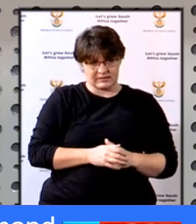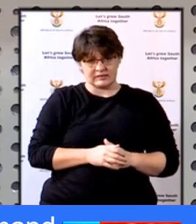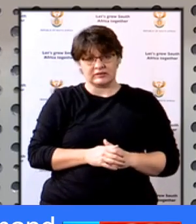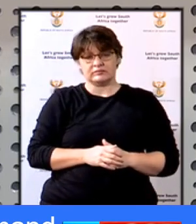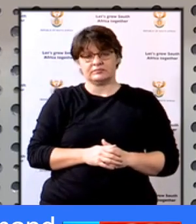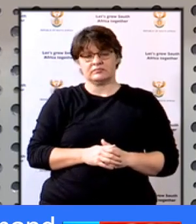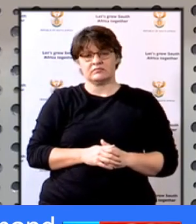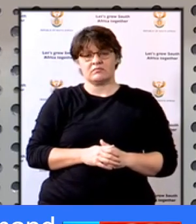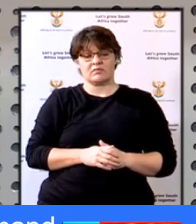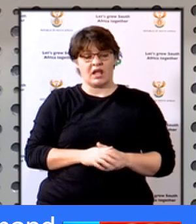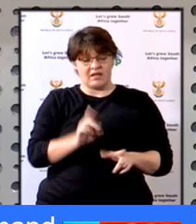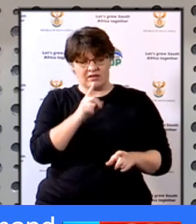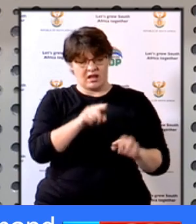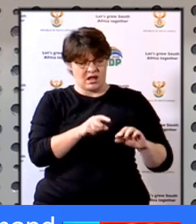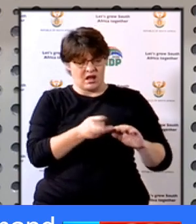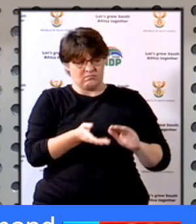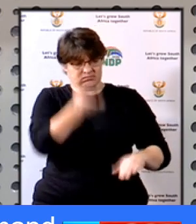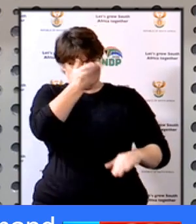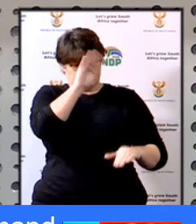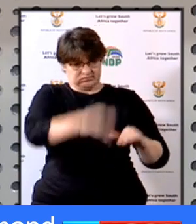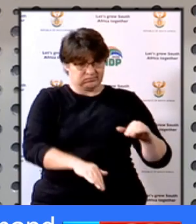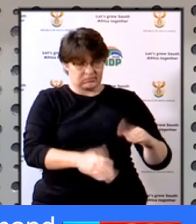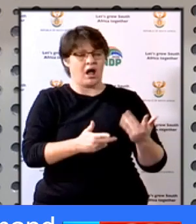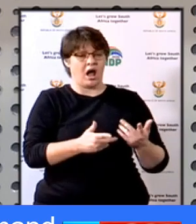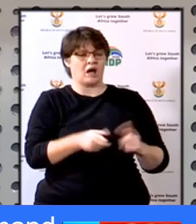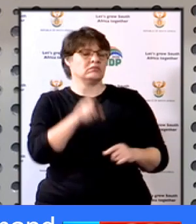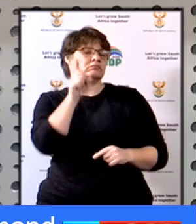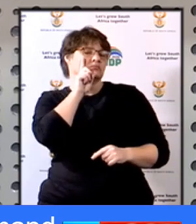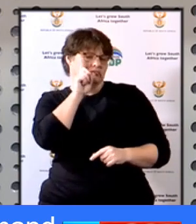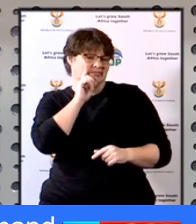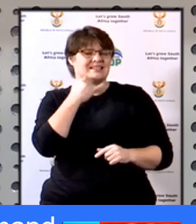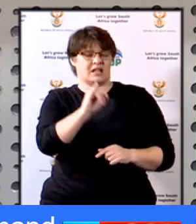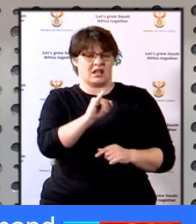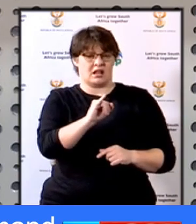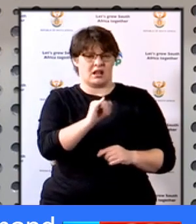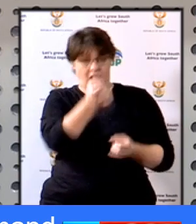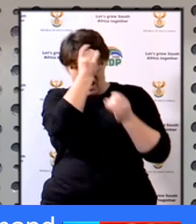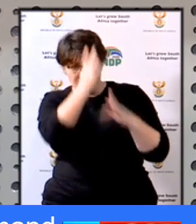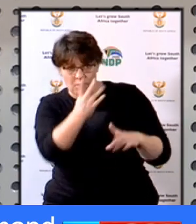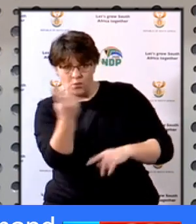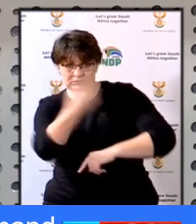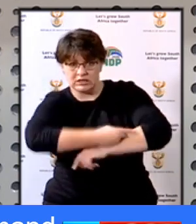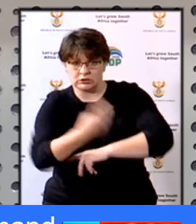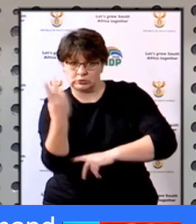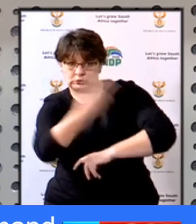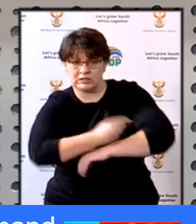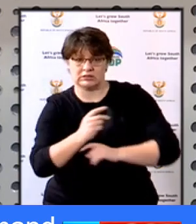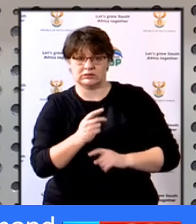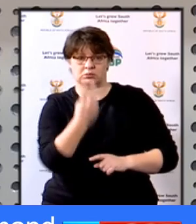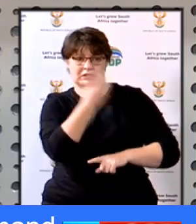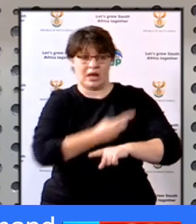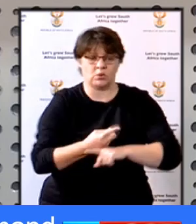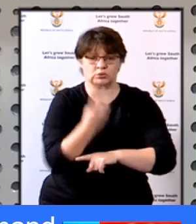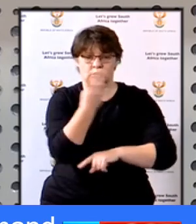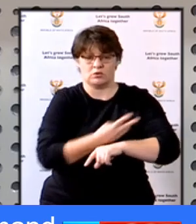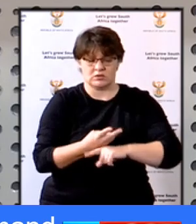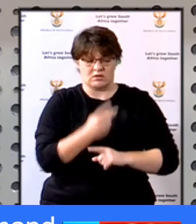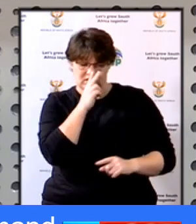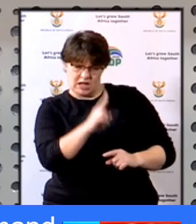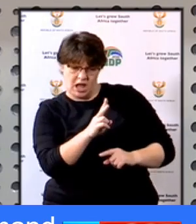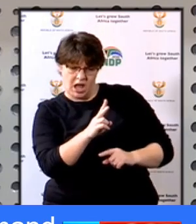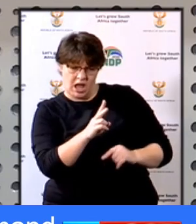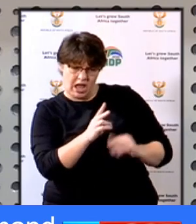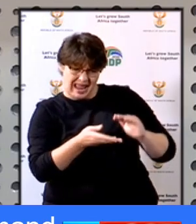in respect of hotspots, I think those are issues that we're looking at. What is the rate of infection? Is it increasing or is it beginning